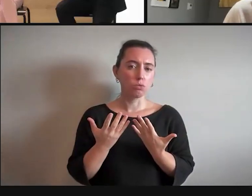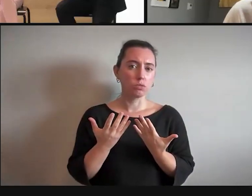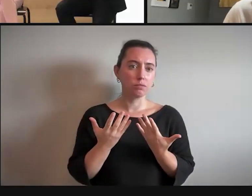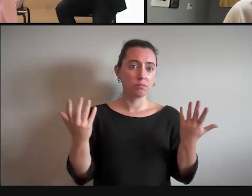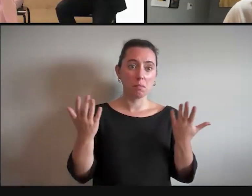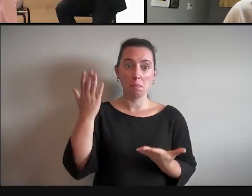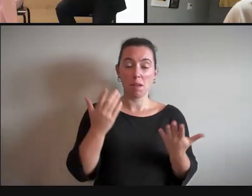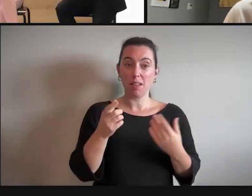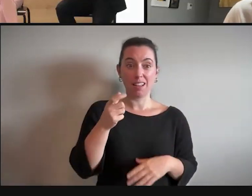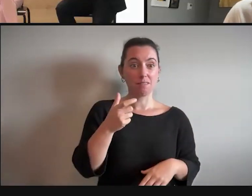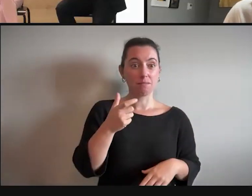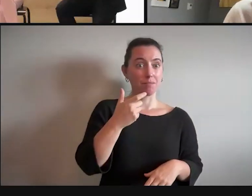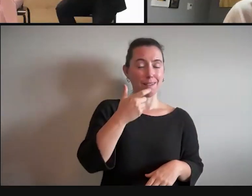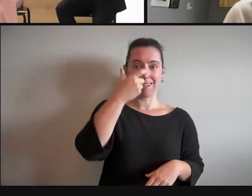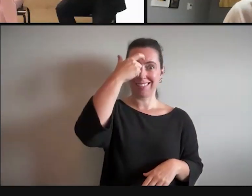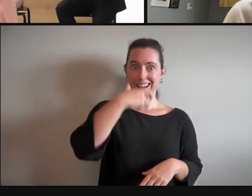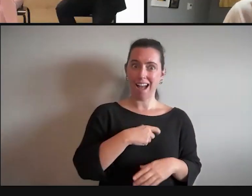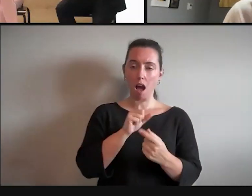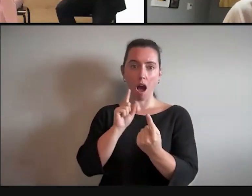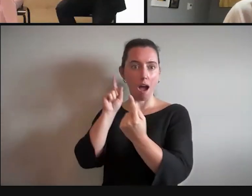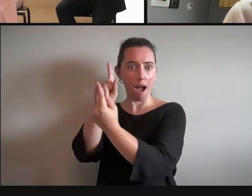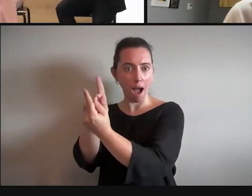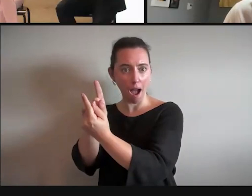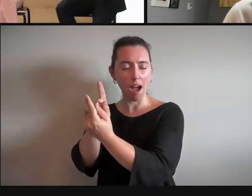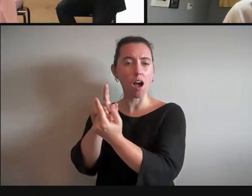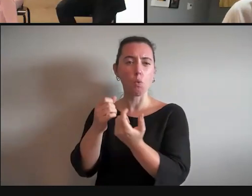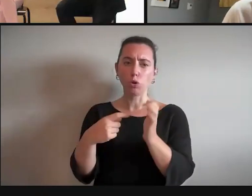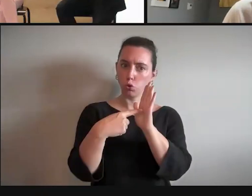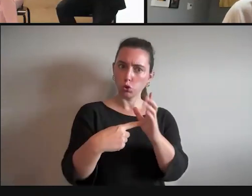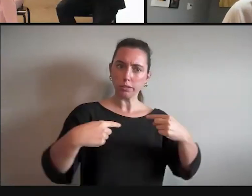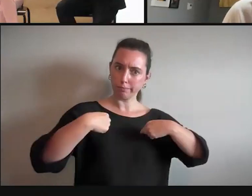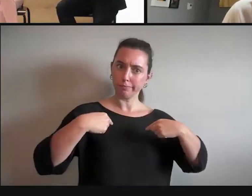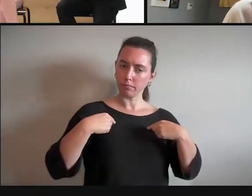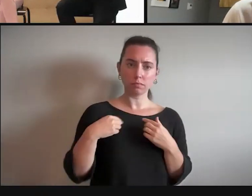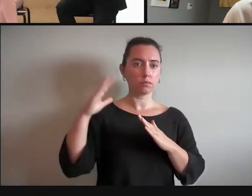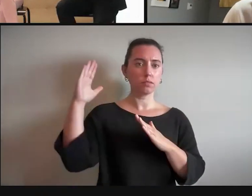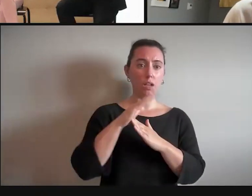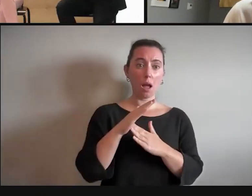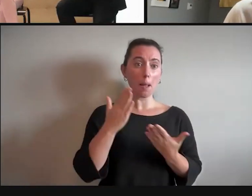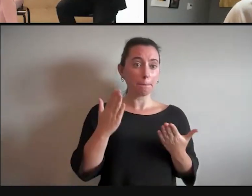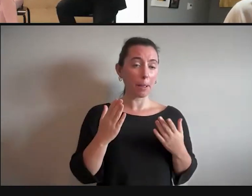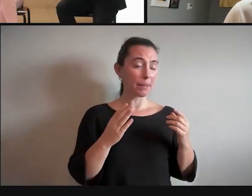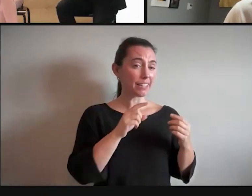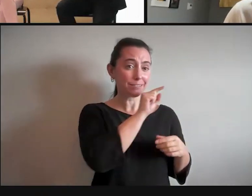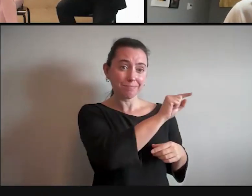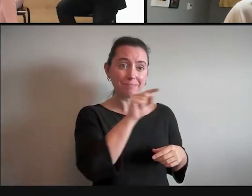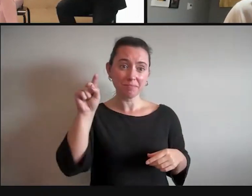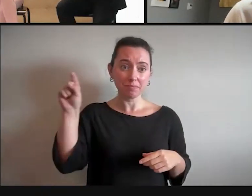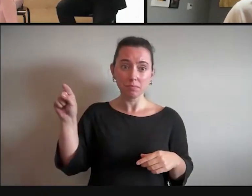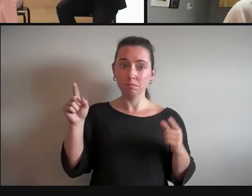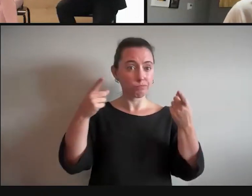to work with you, they need to be reassured that, okay, those people are